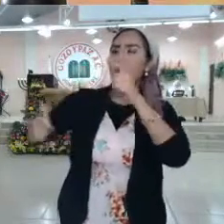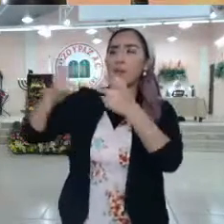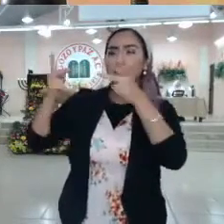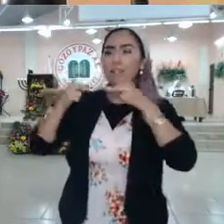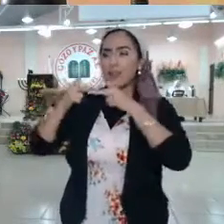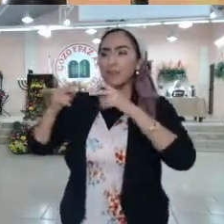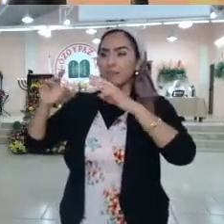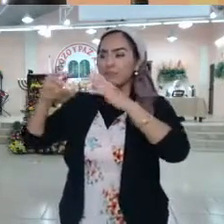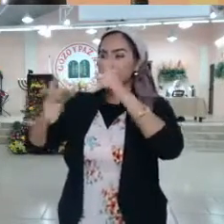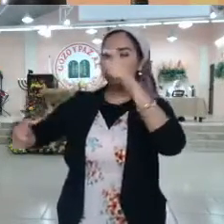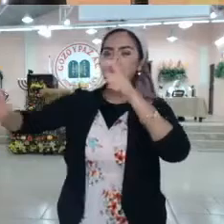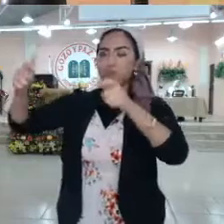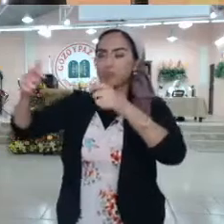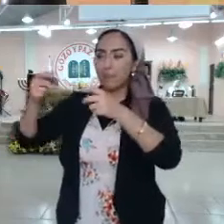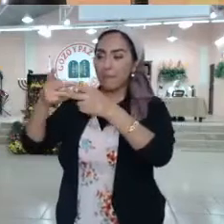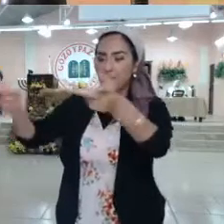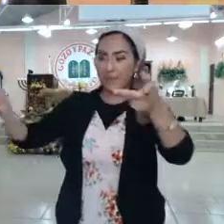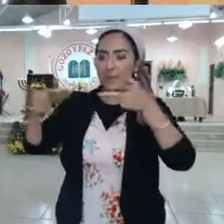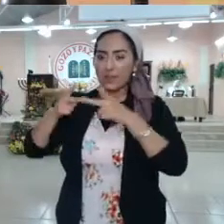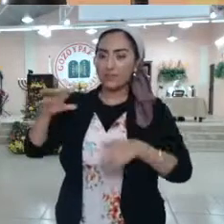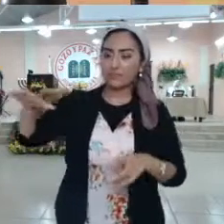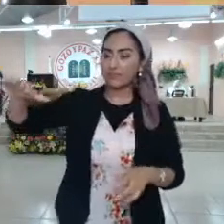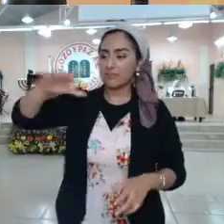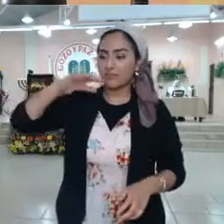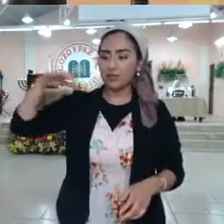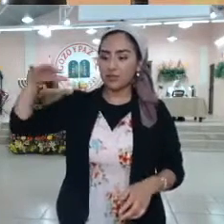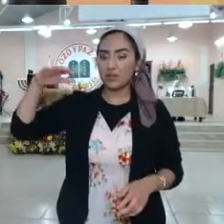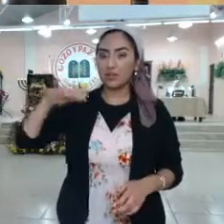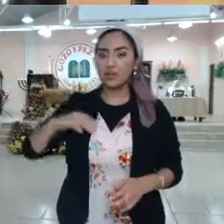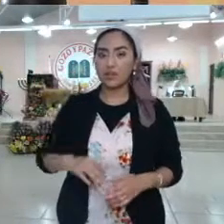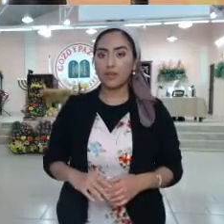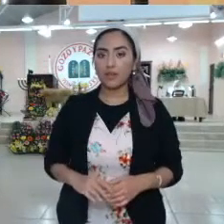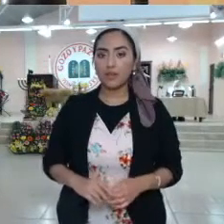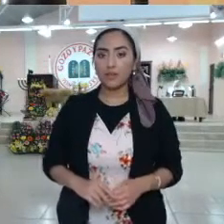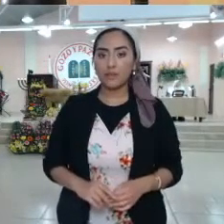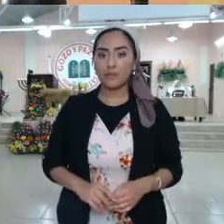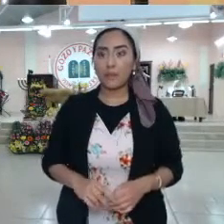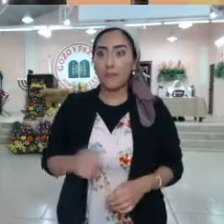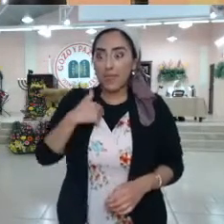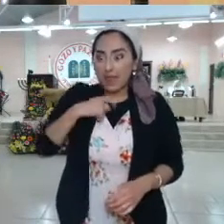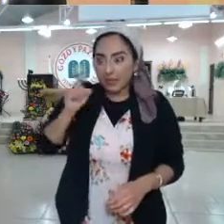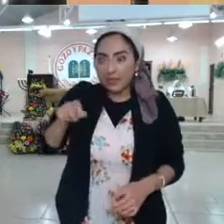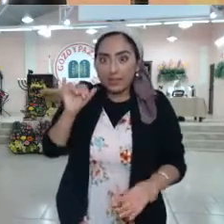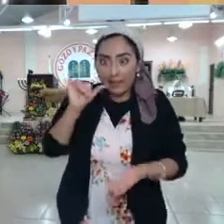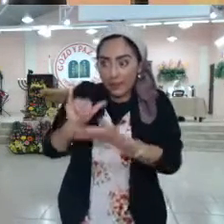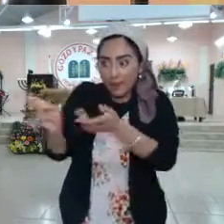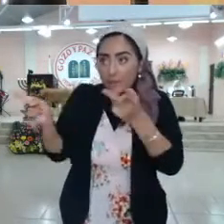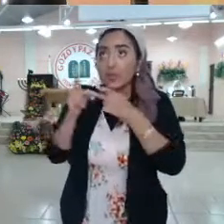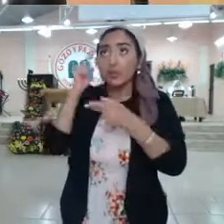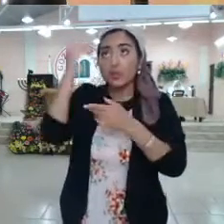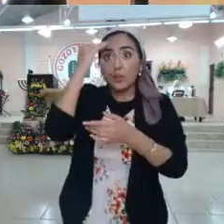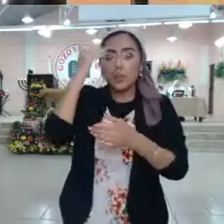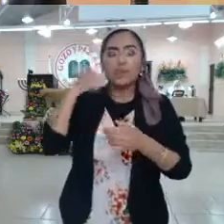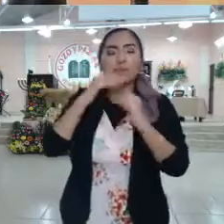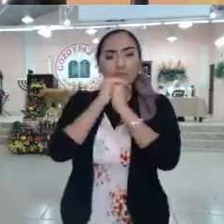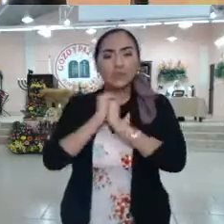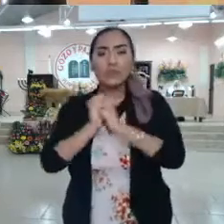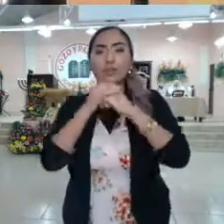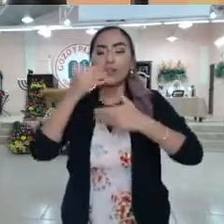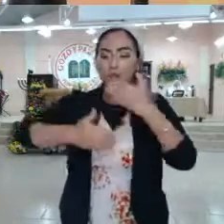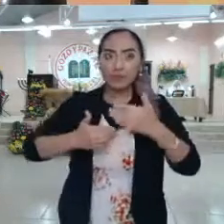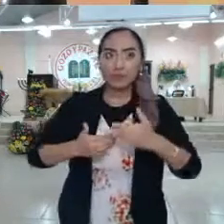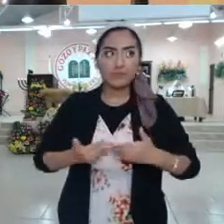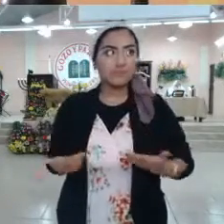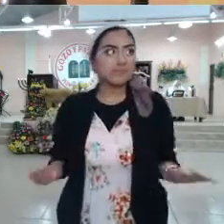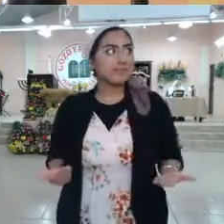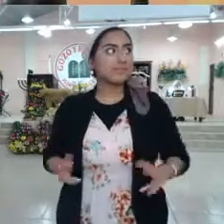a building like that, just as a place where they store beer, I need that place, you know it. And I started